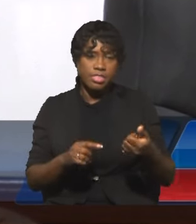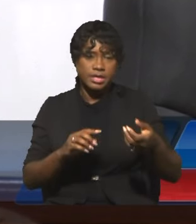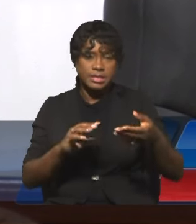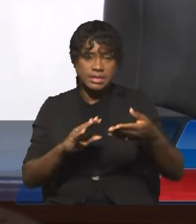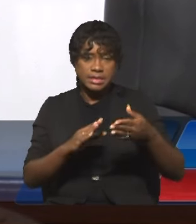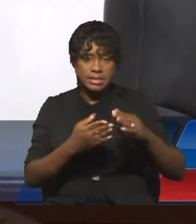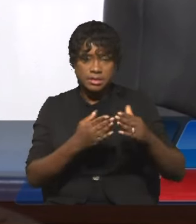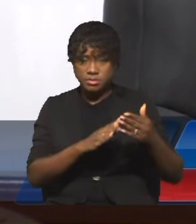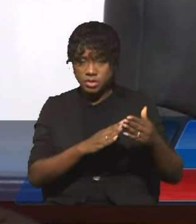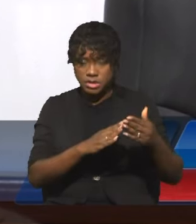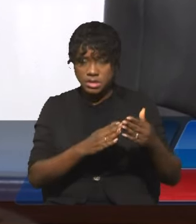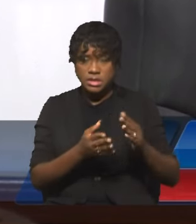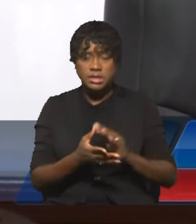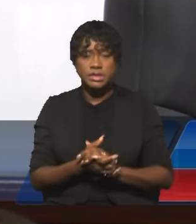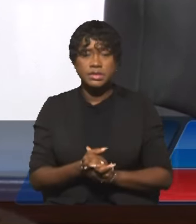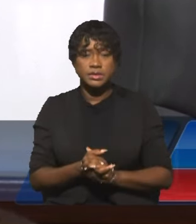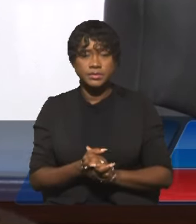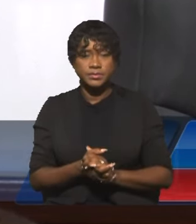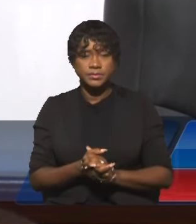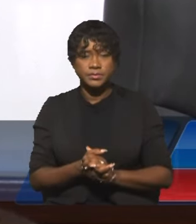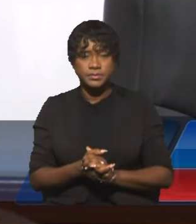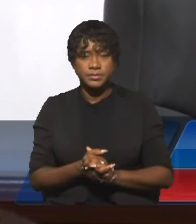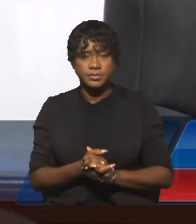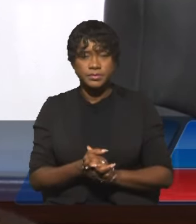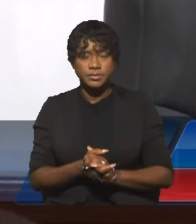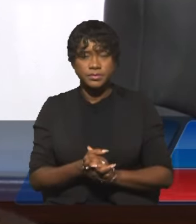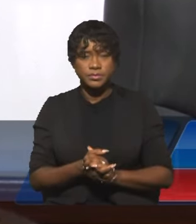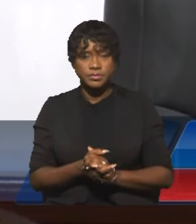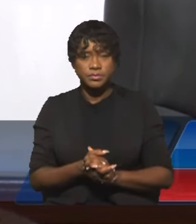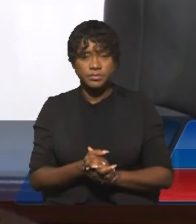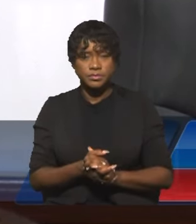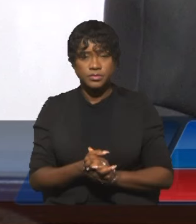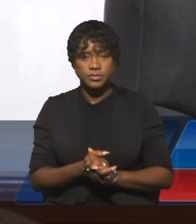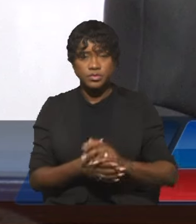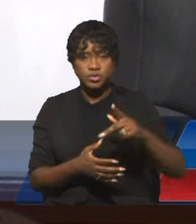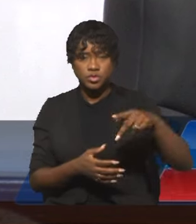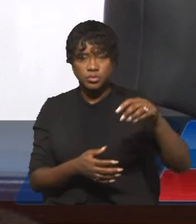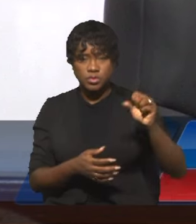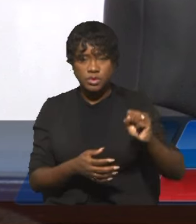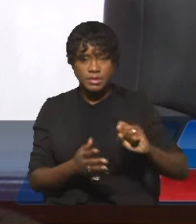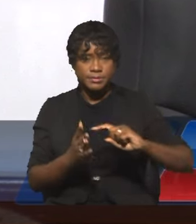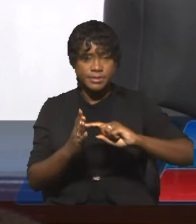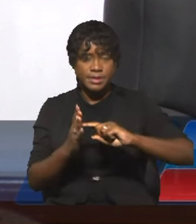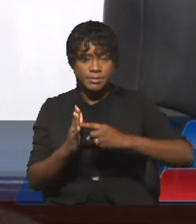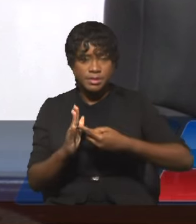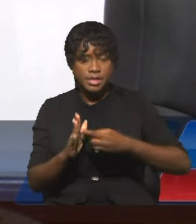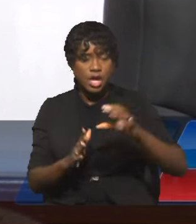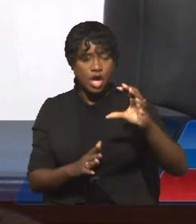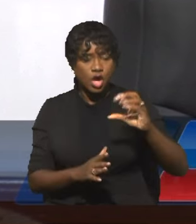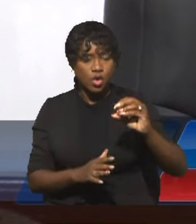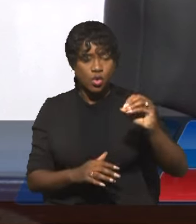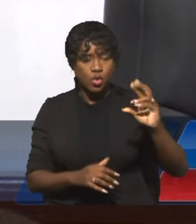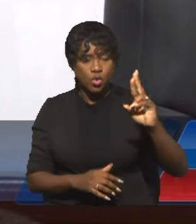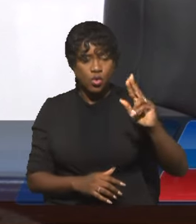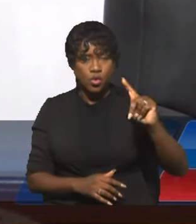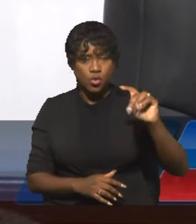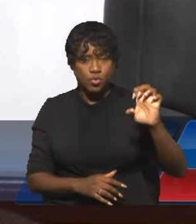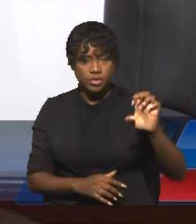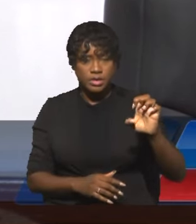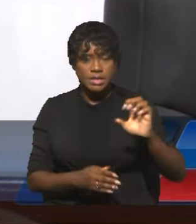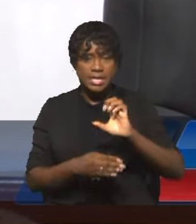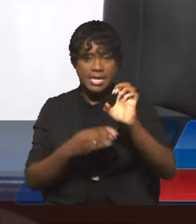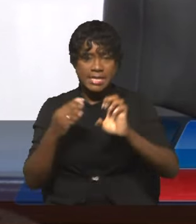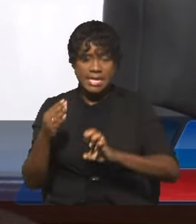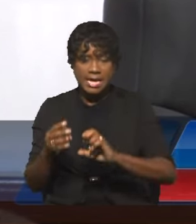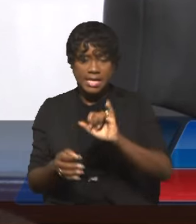their community. Just to advise that Port of Spain begins at Corporation and